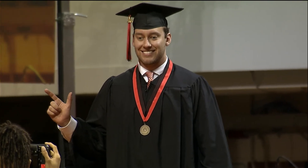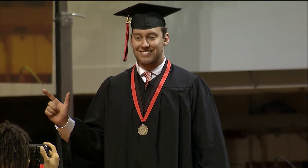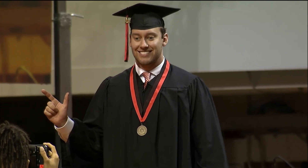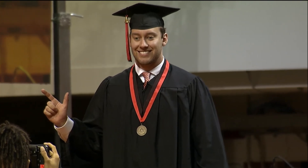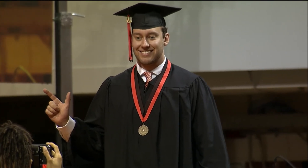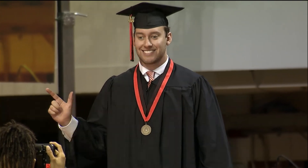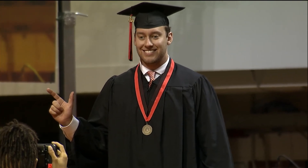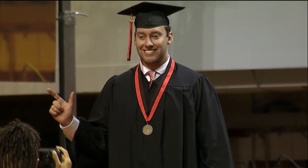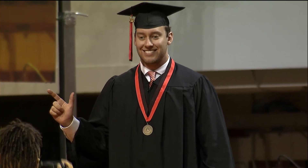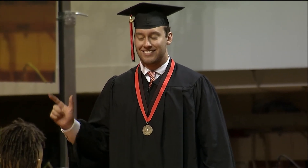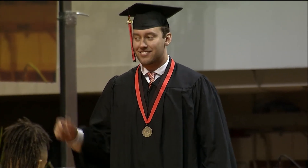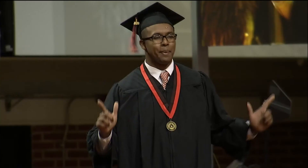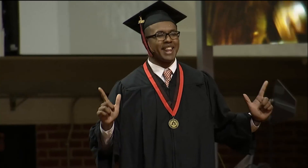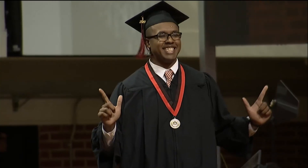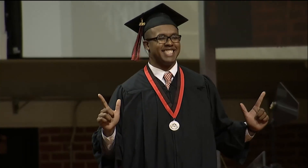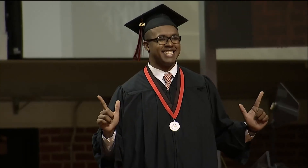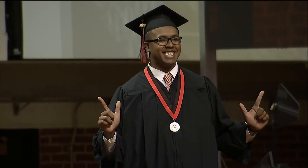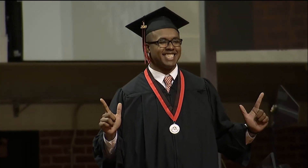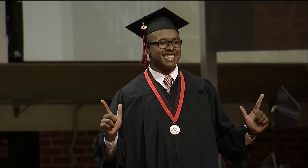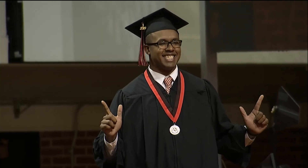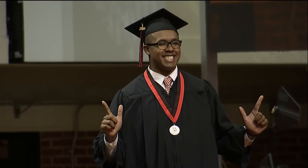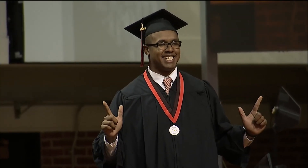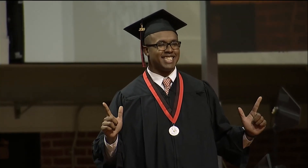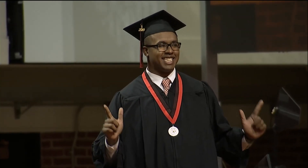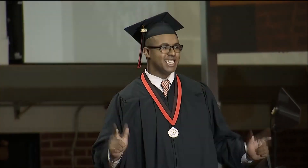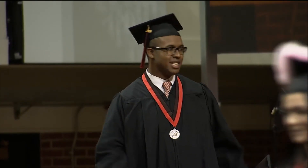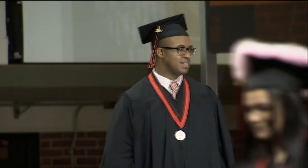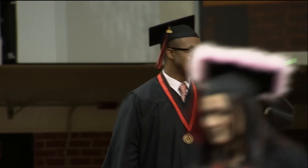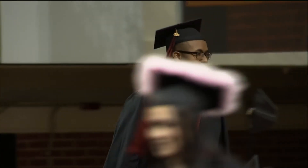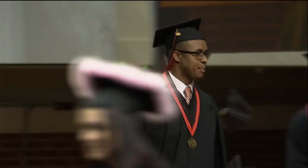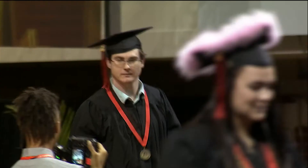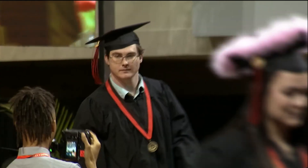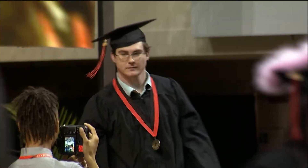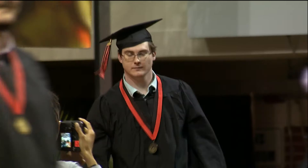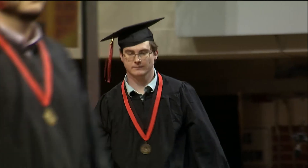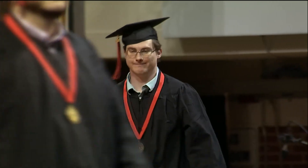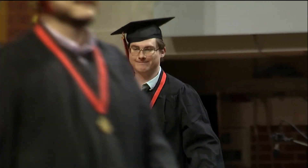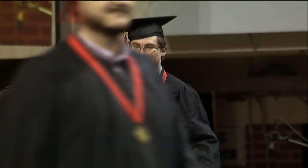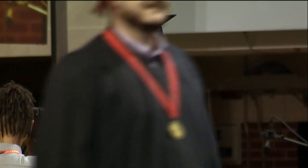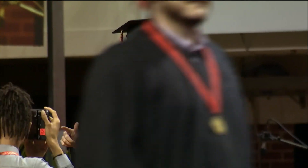Drew Miller. Justin Sweet.